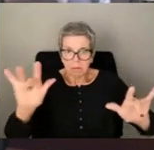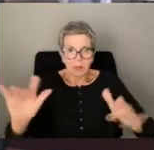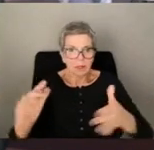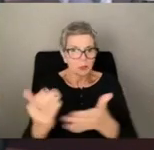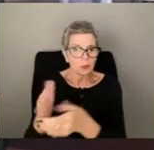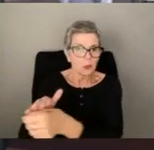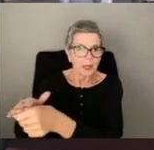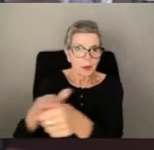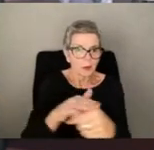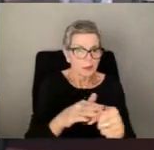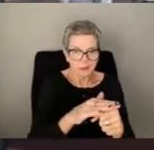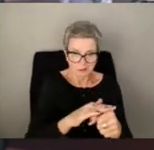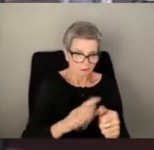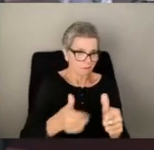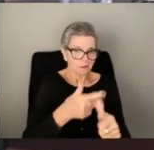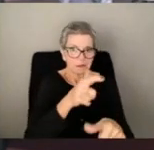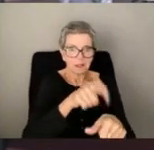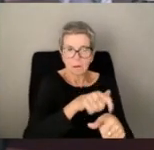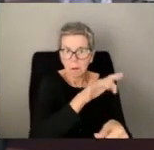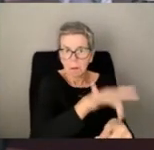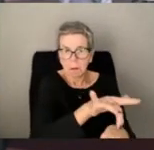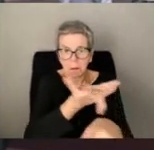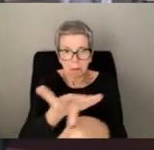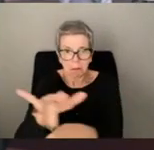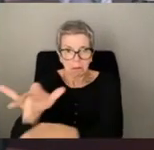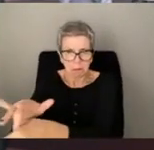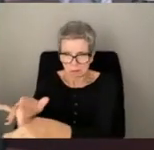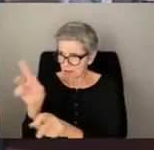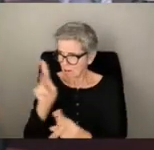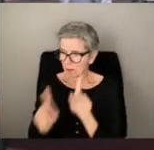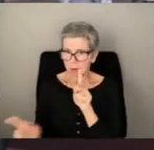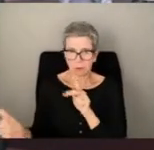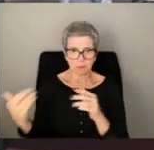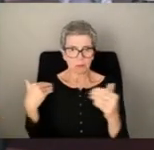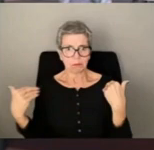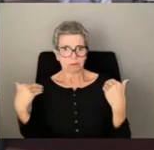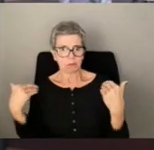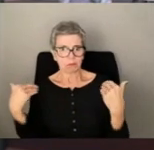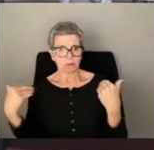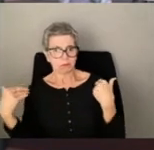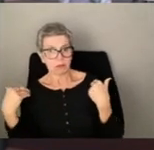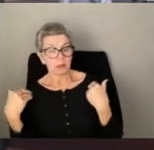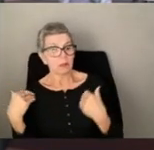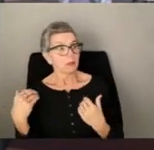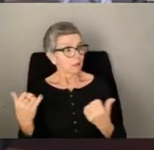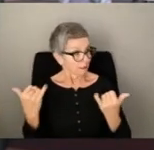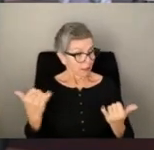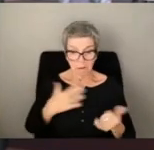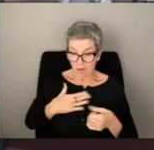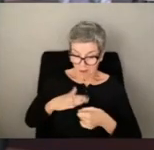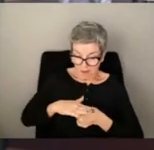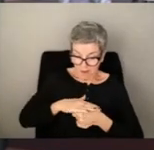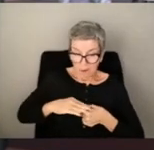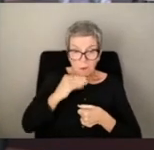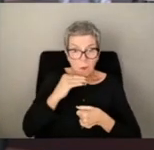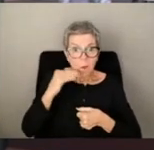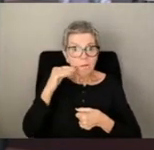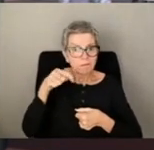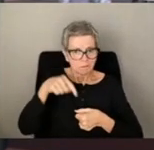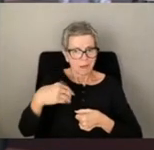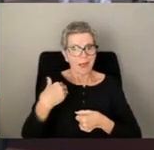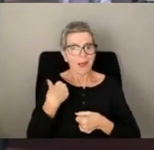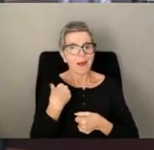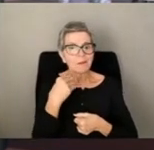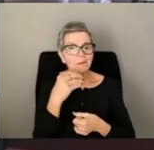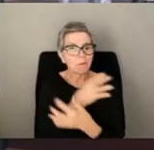contacting us. Myself, I live in a grizzly bear area that never used to be a grizzly bear area. So, Mr. Speaker, the only